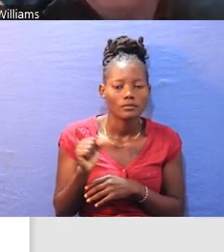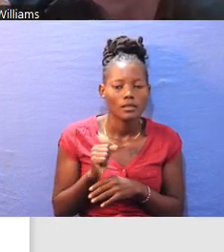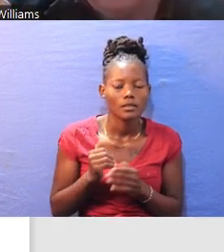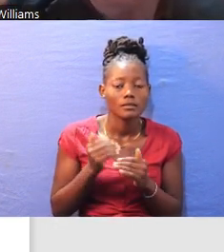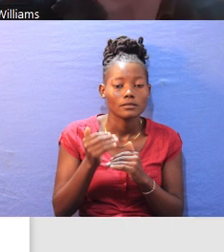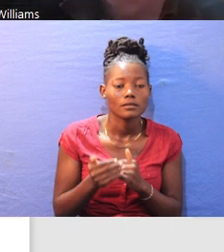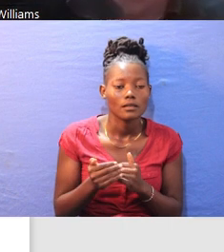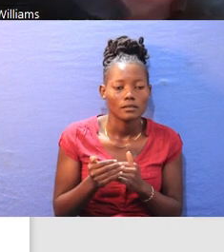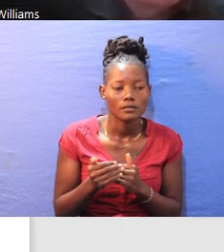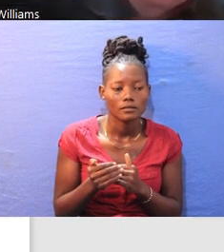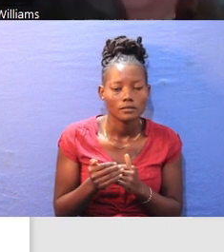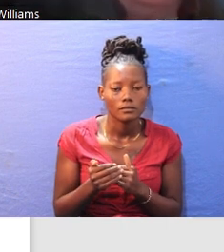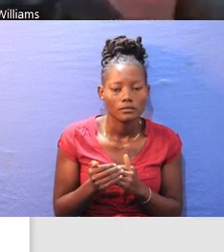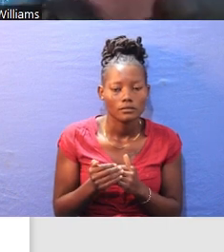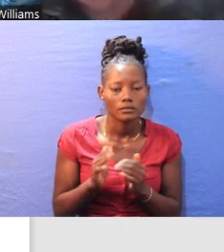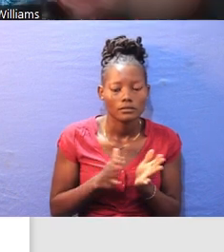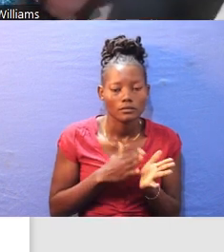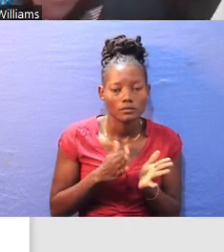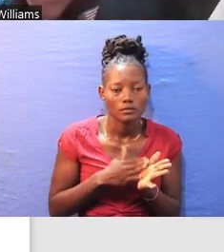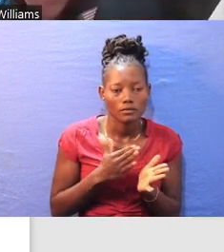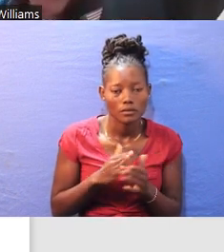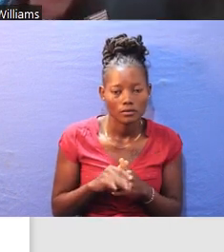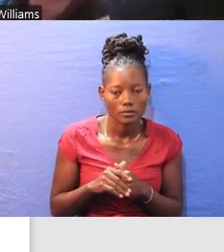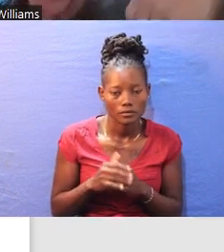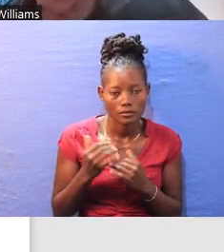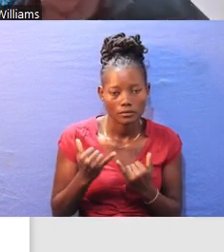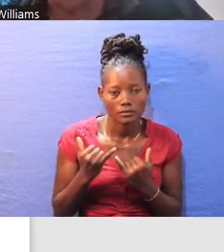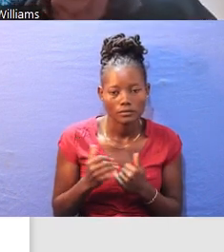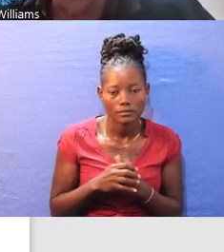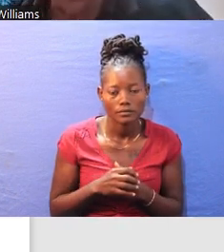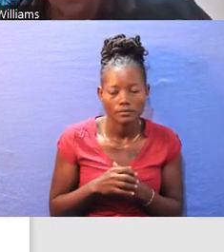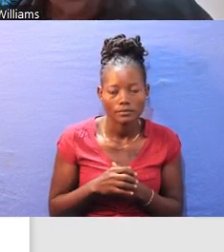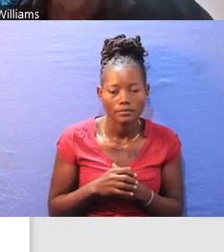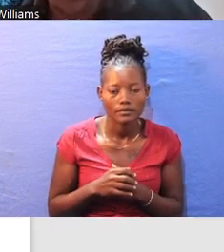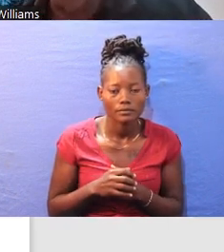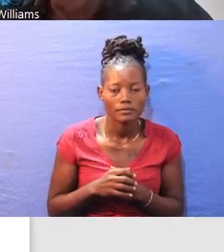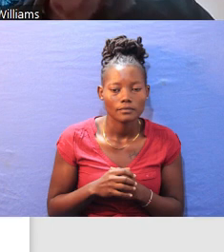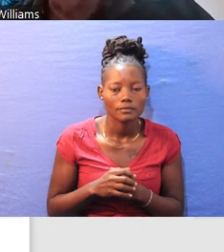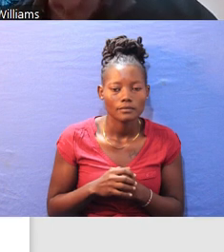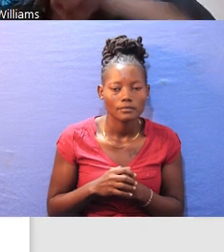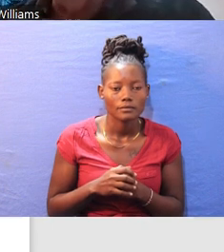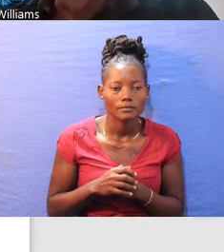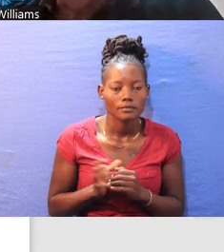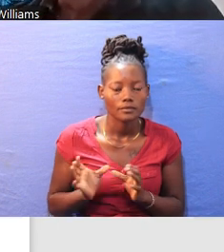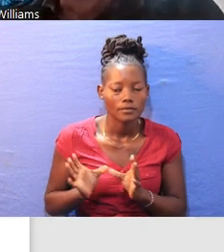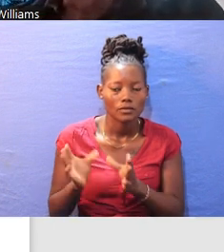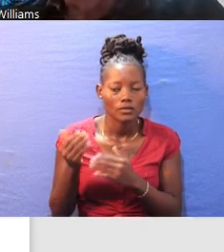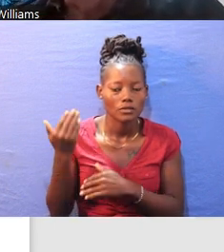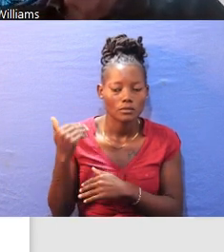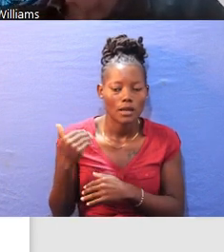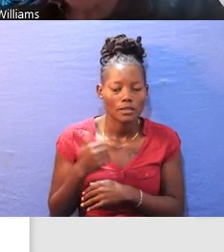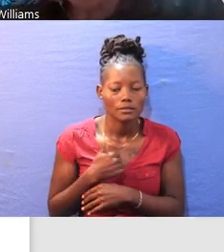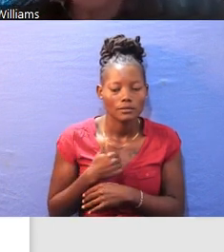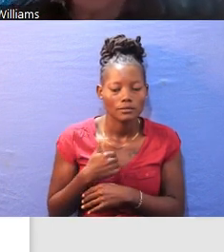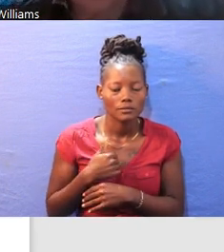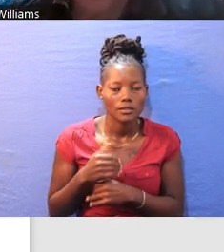25 miles an hour and I hit down, I'm going to be off of it so fast you can't see it. So the propulsion or the